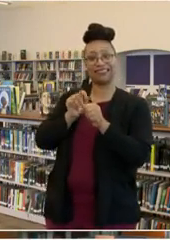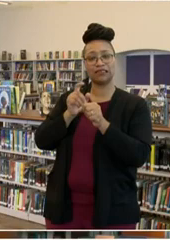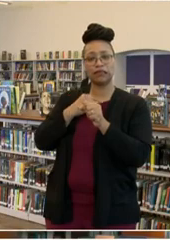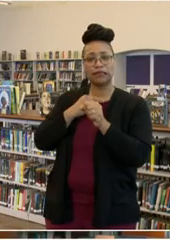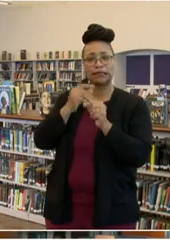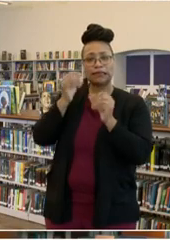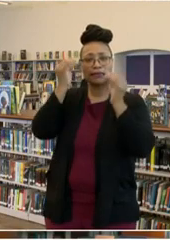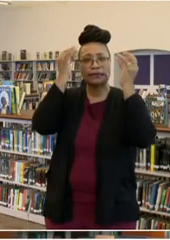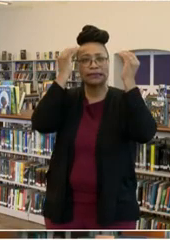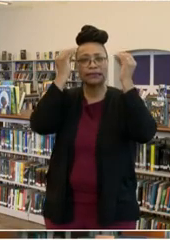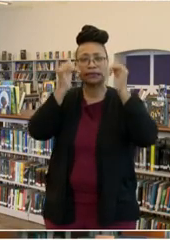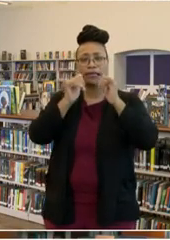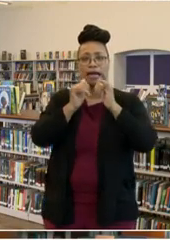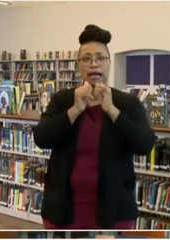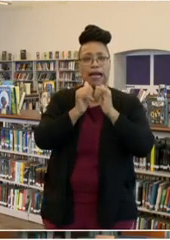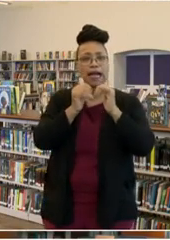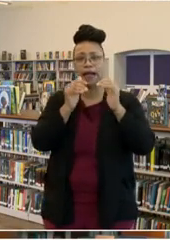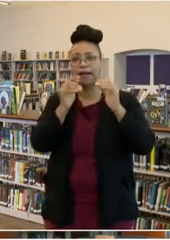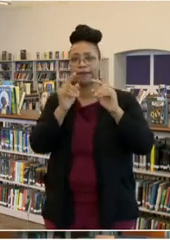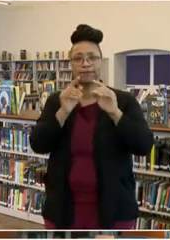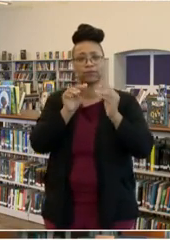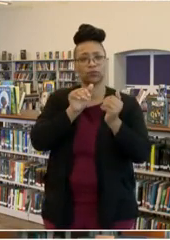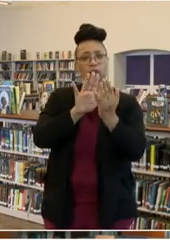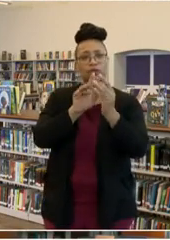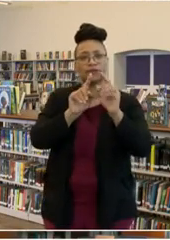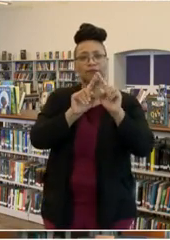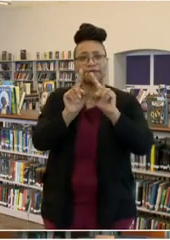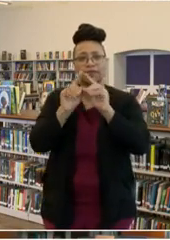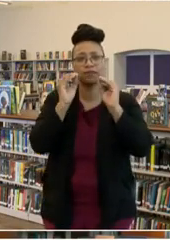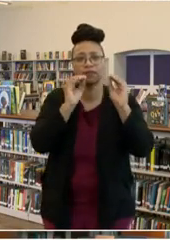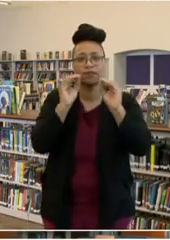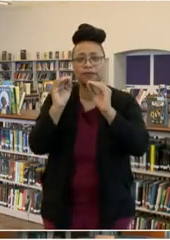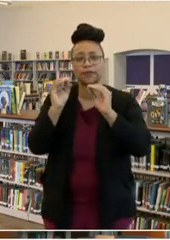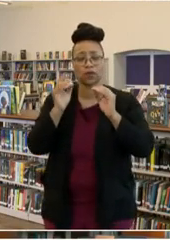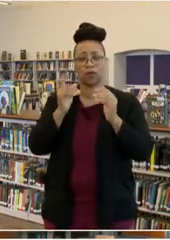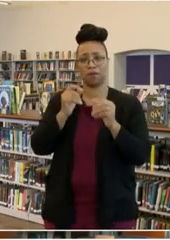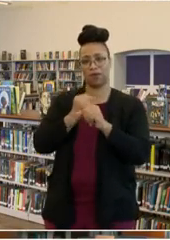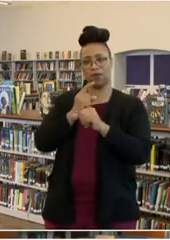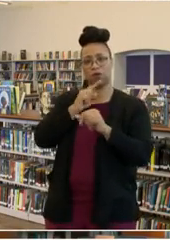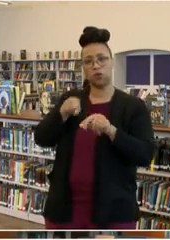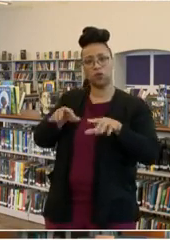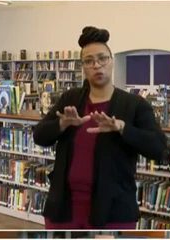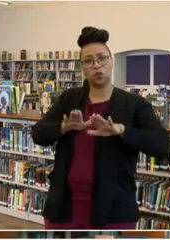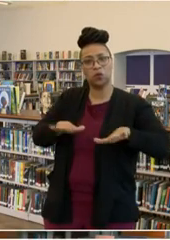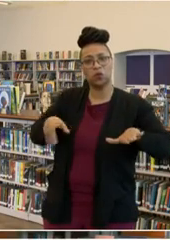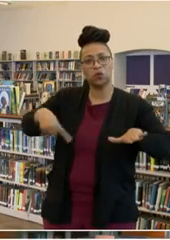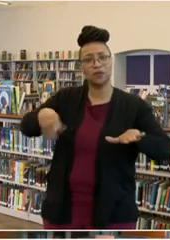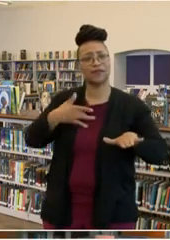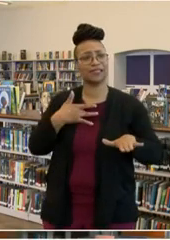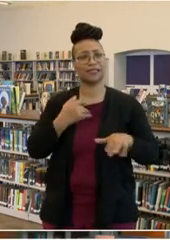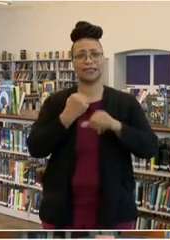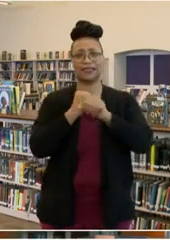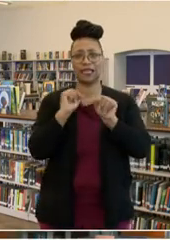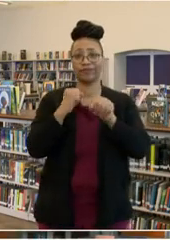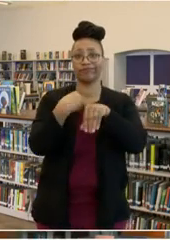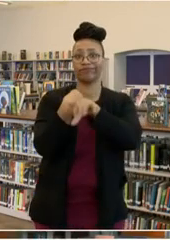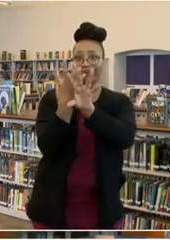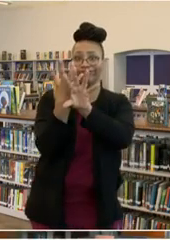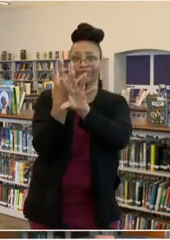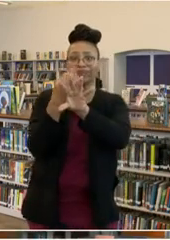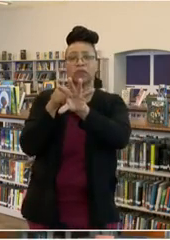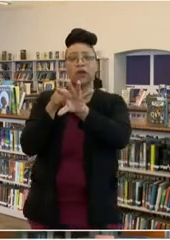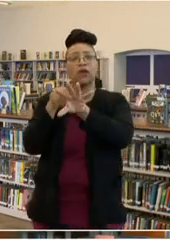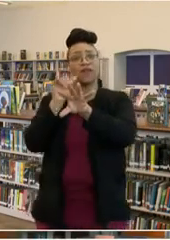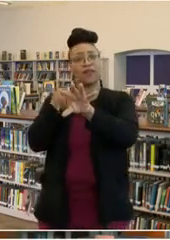in school safe and on this journey of recovering from a global pandemic. And so I am excited. I leaned over to the deputy mayor